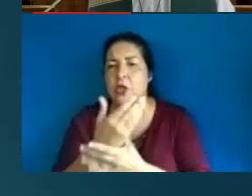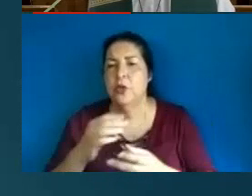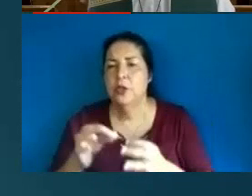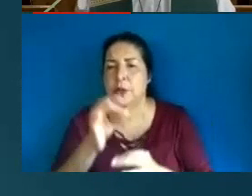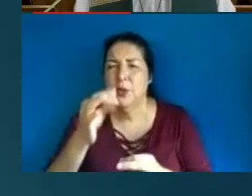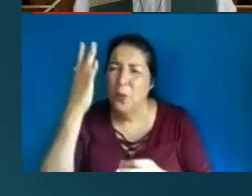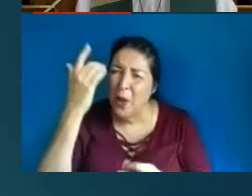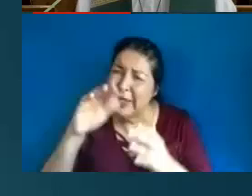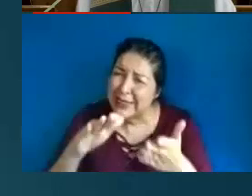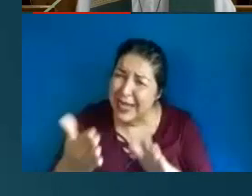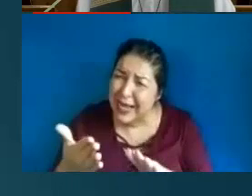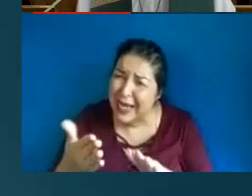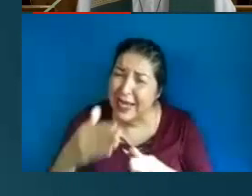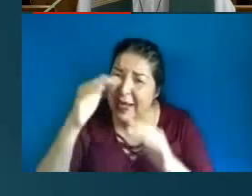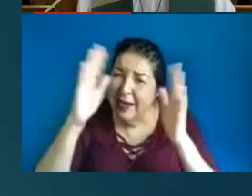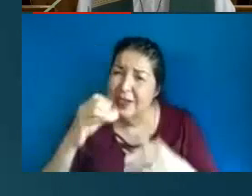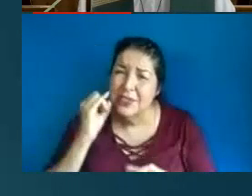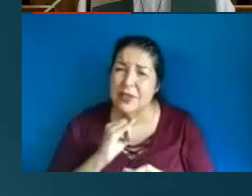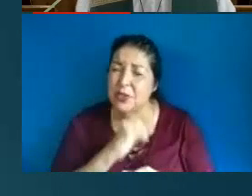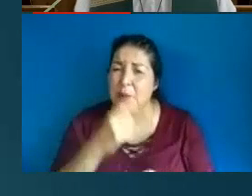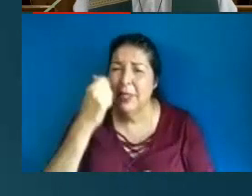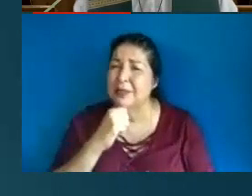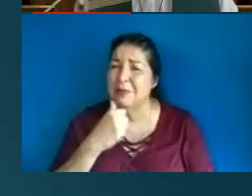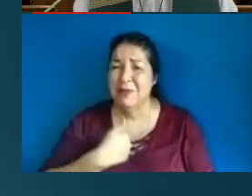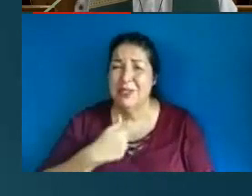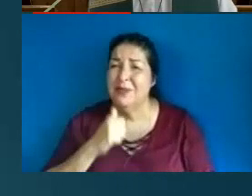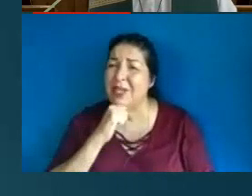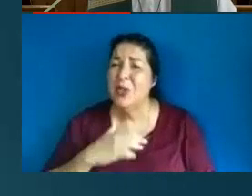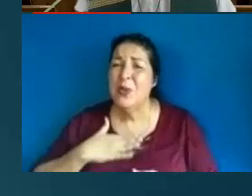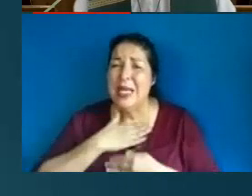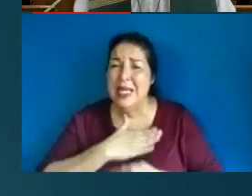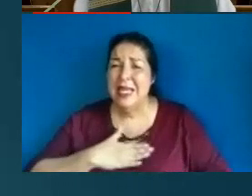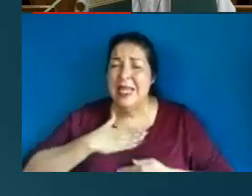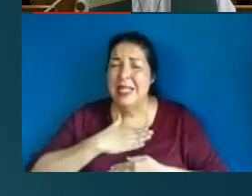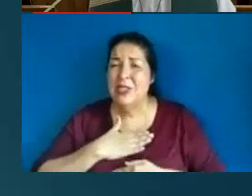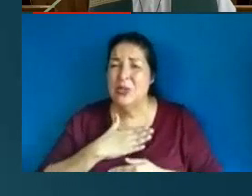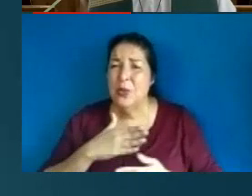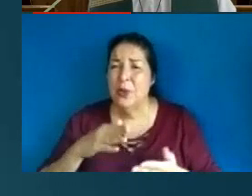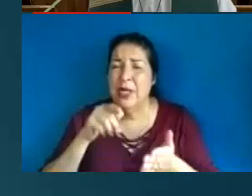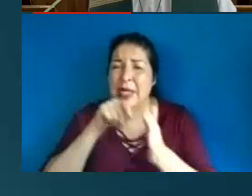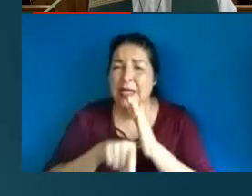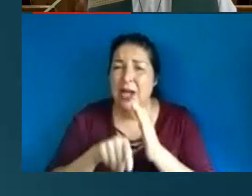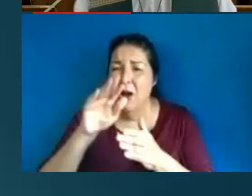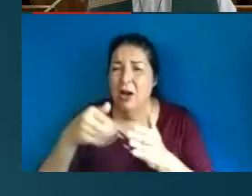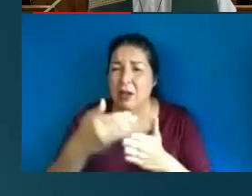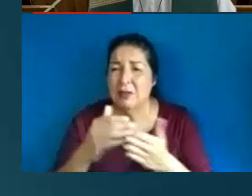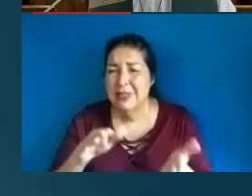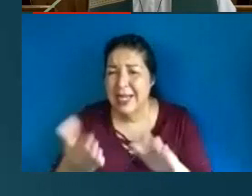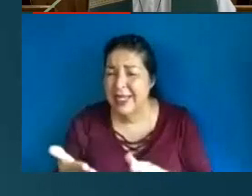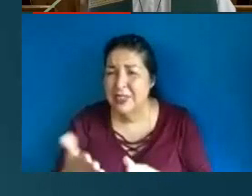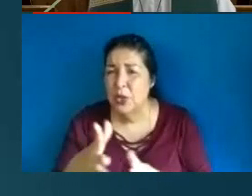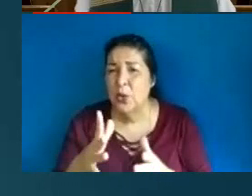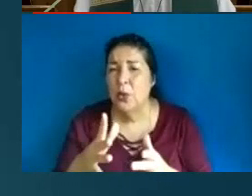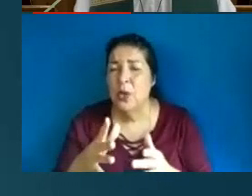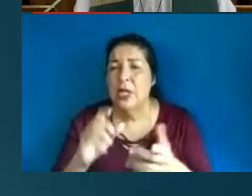of Israel? For I have no pleasure in the death of anyone, declares the Lord God. So turn and live.